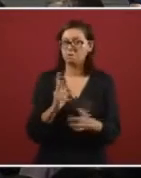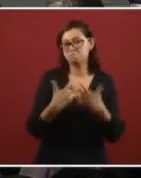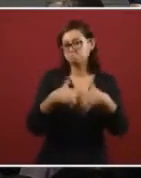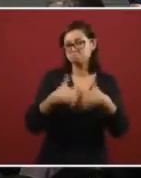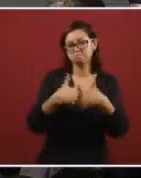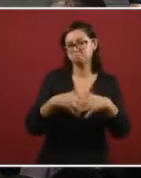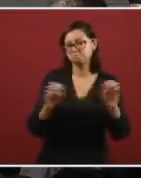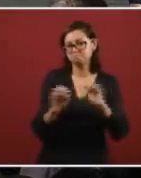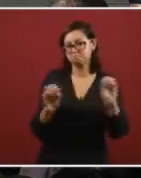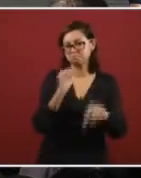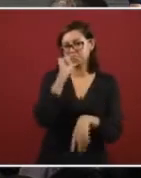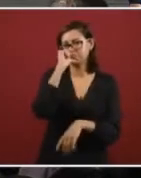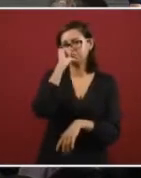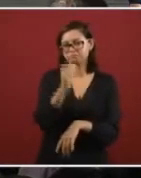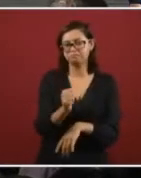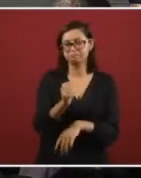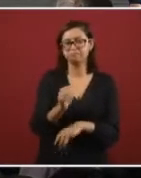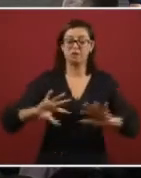oil.